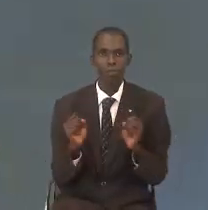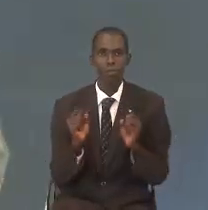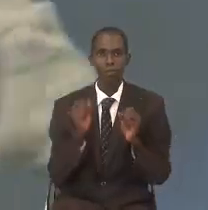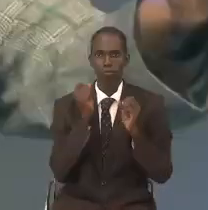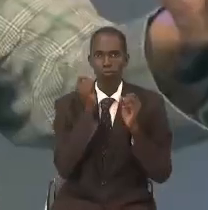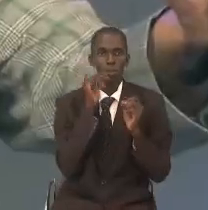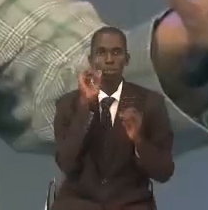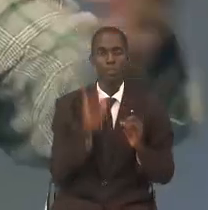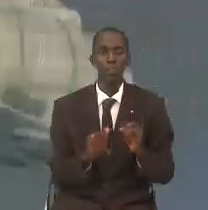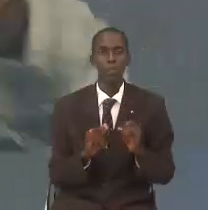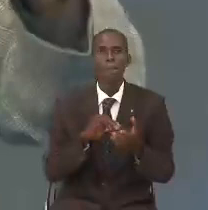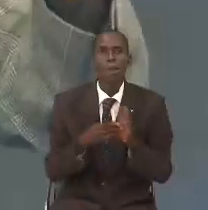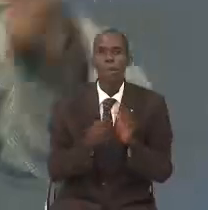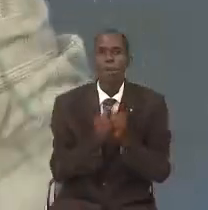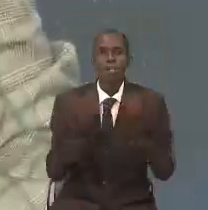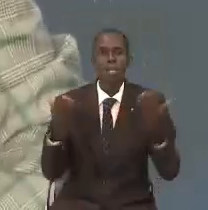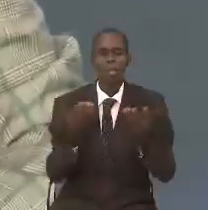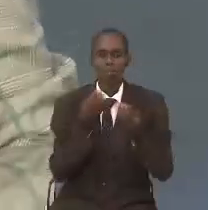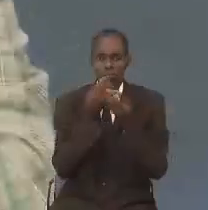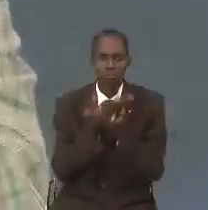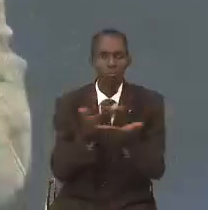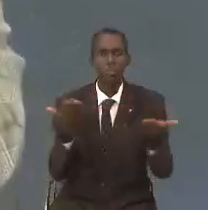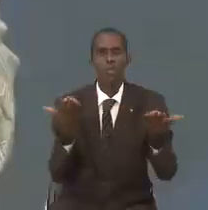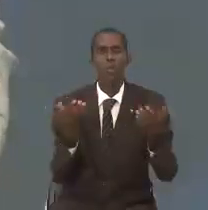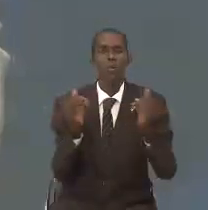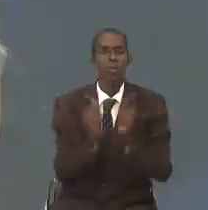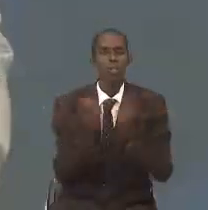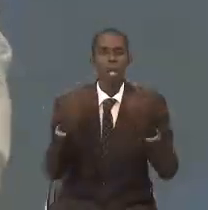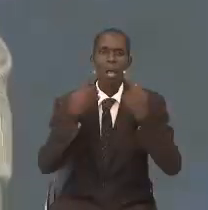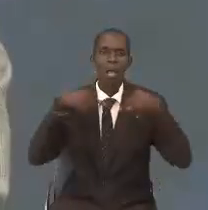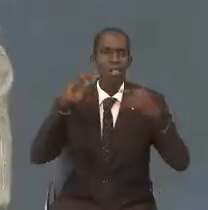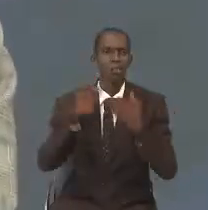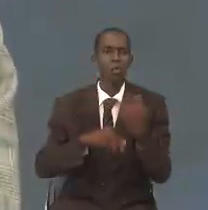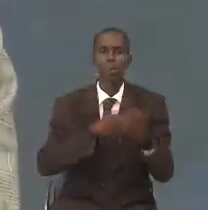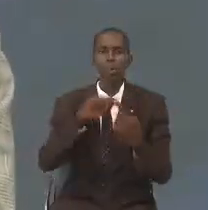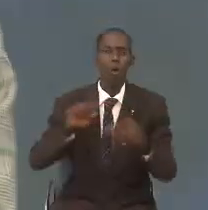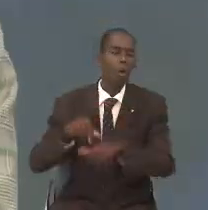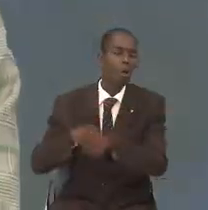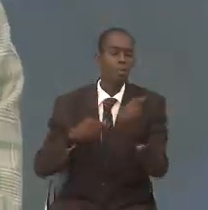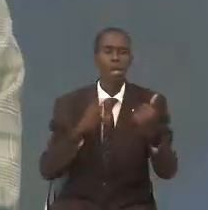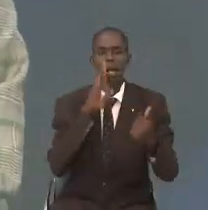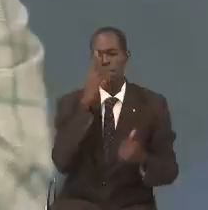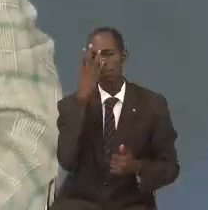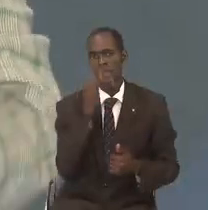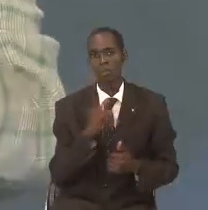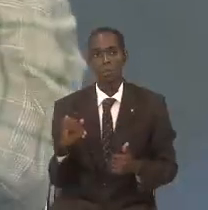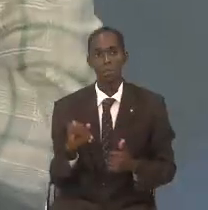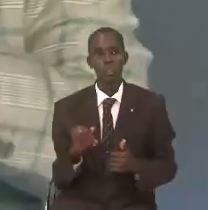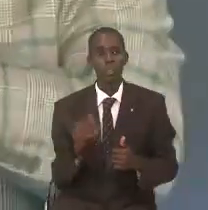announcement. That means when many people are asleep. Behold, I come as a